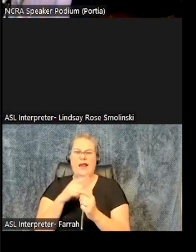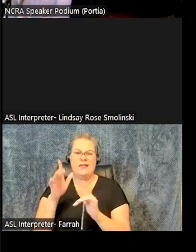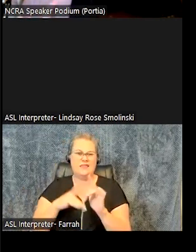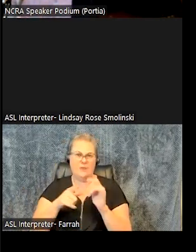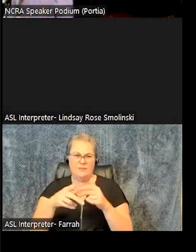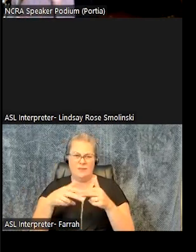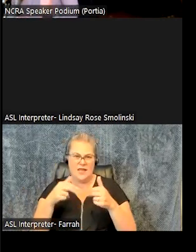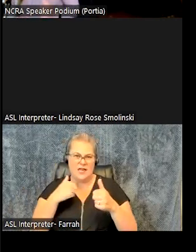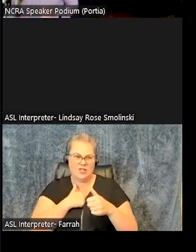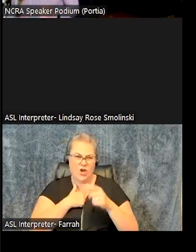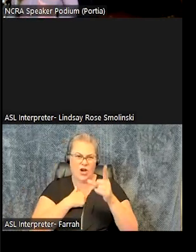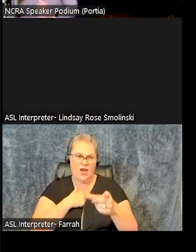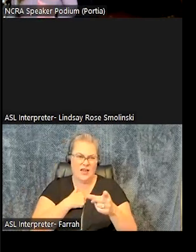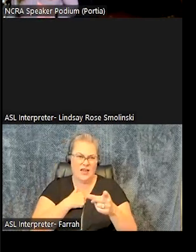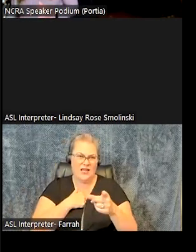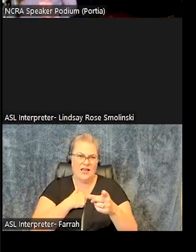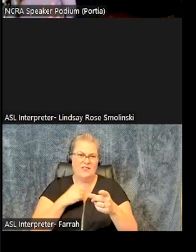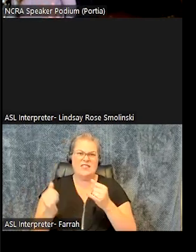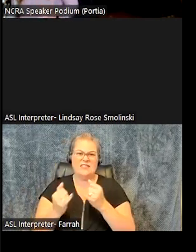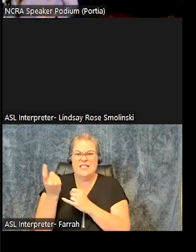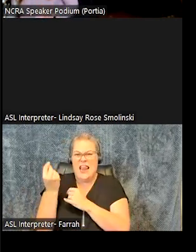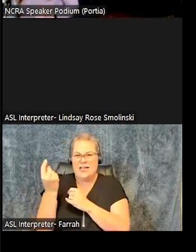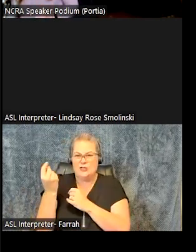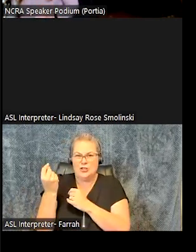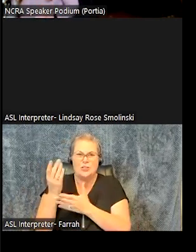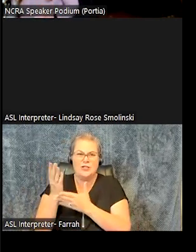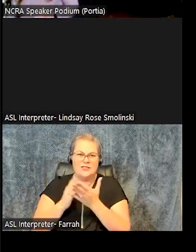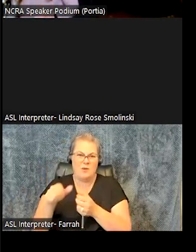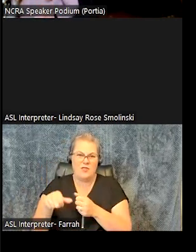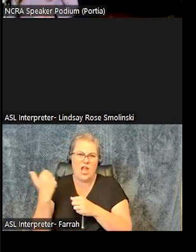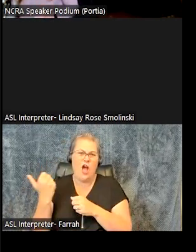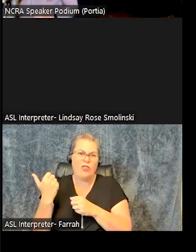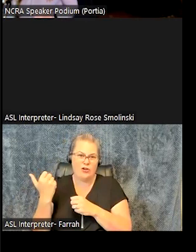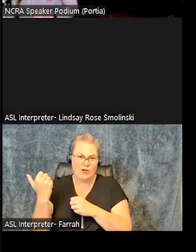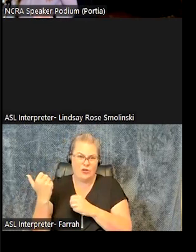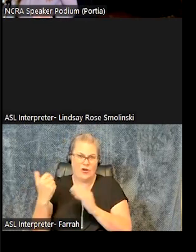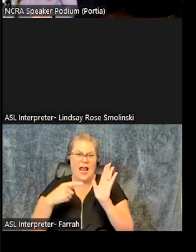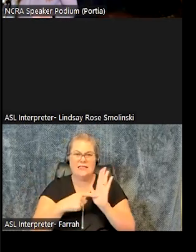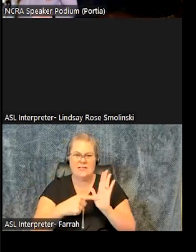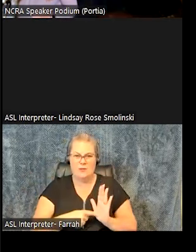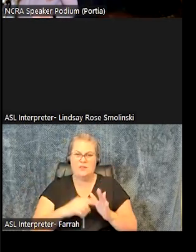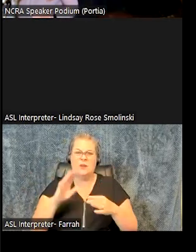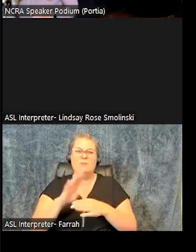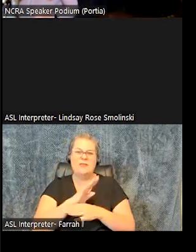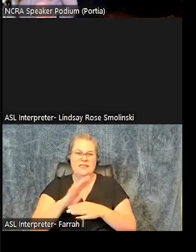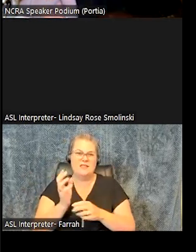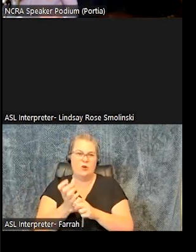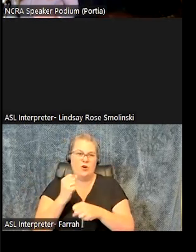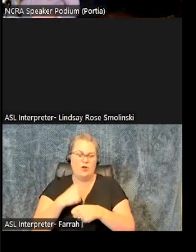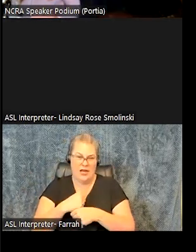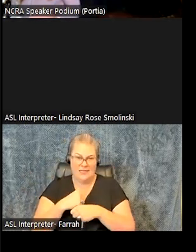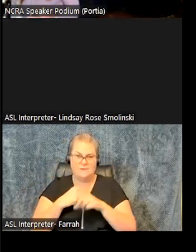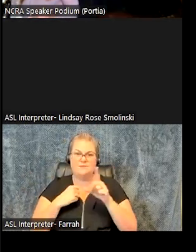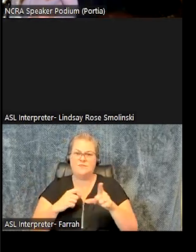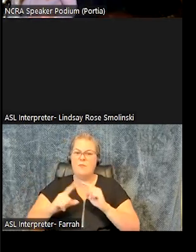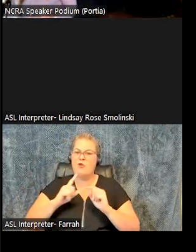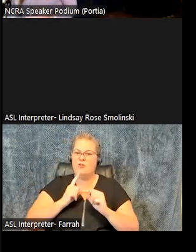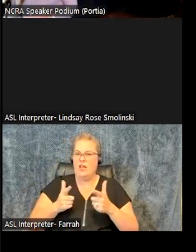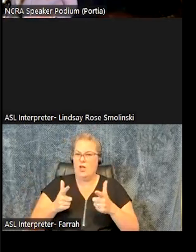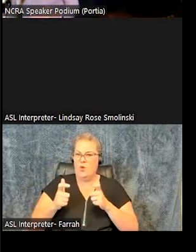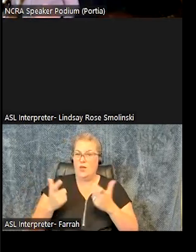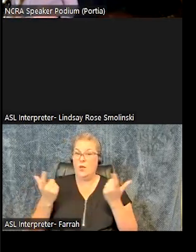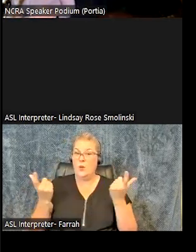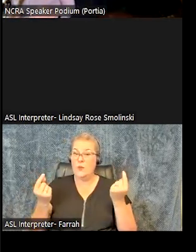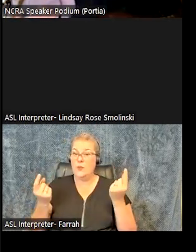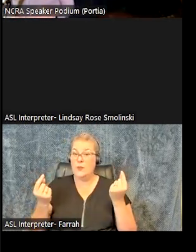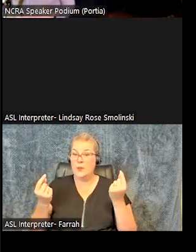is the last year, some of the other examples of businesses that were created. But really quickly, what we did based